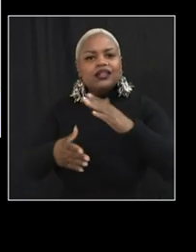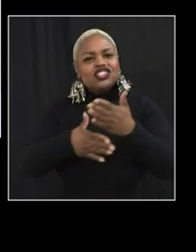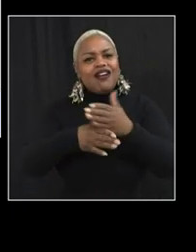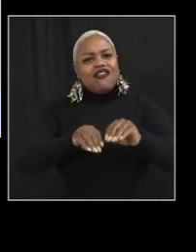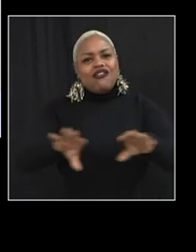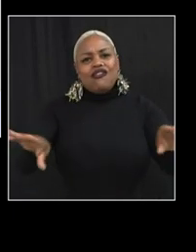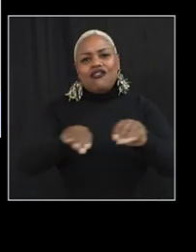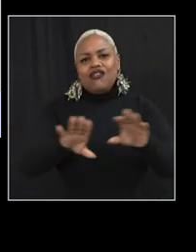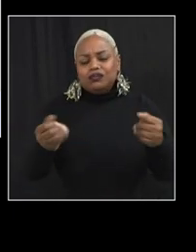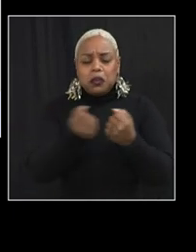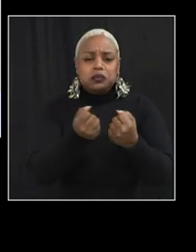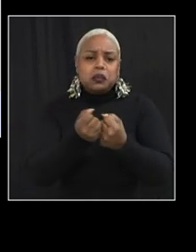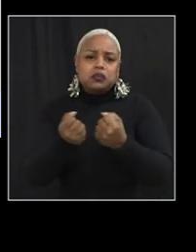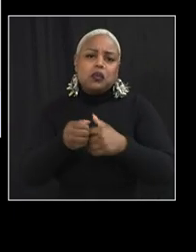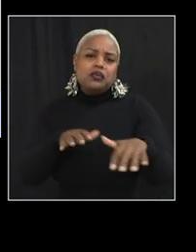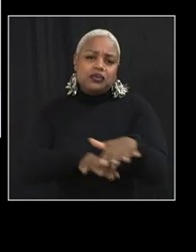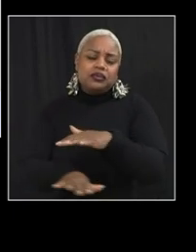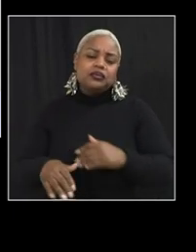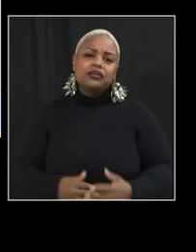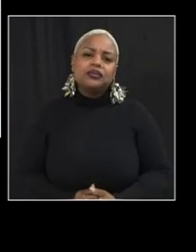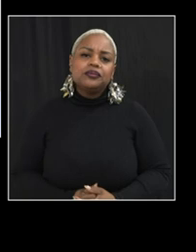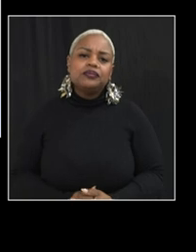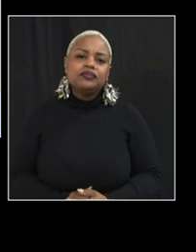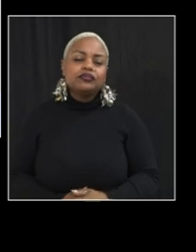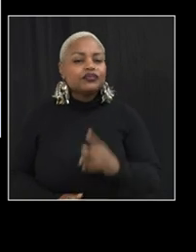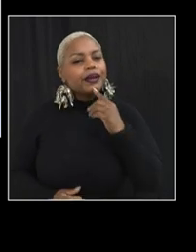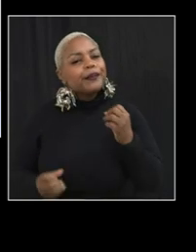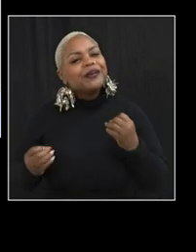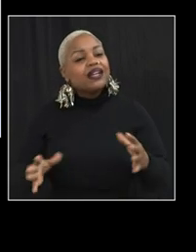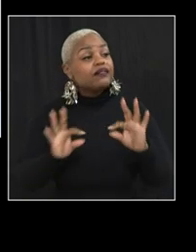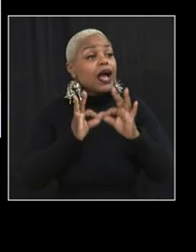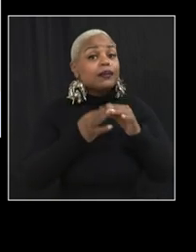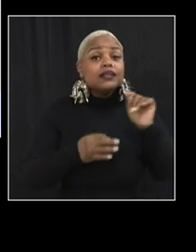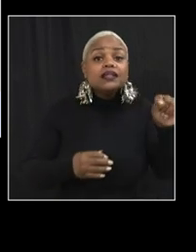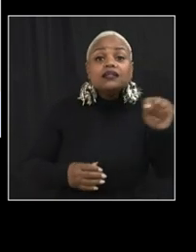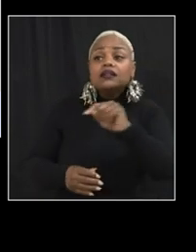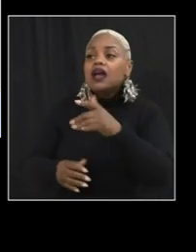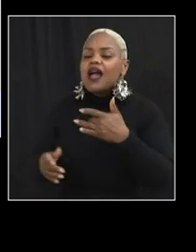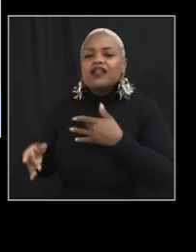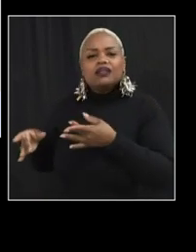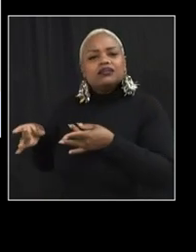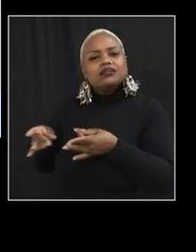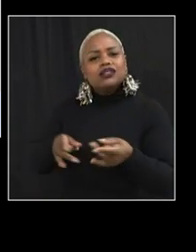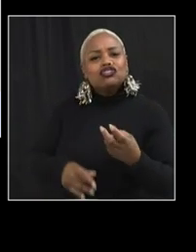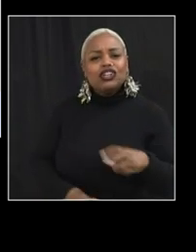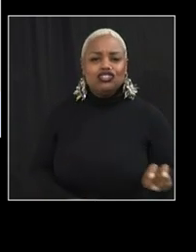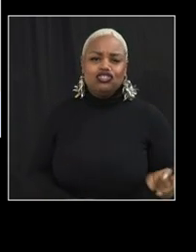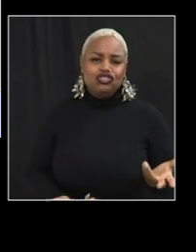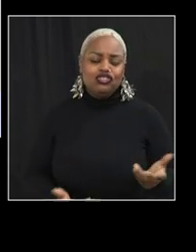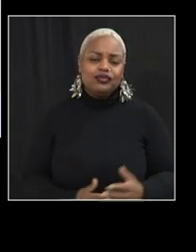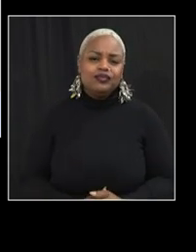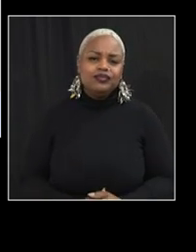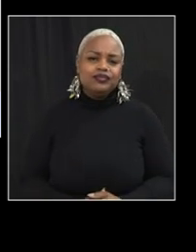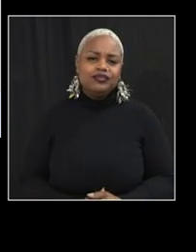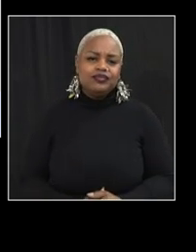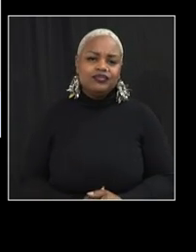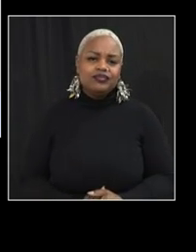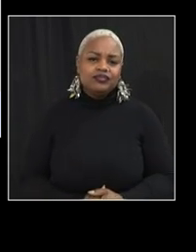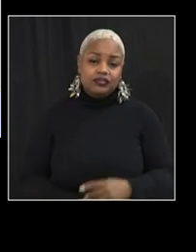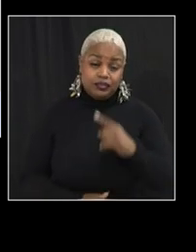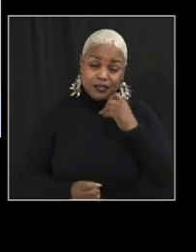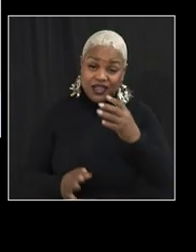assist our families in a smooth transition. Now, I won't get into all the litigation that's